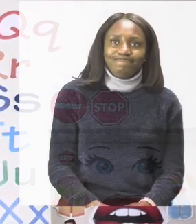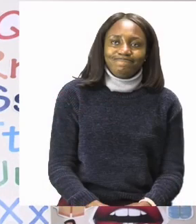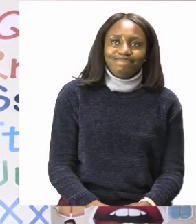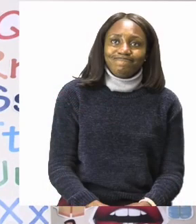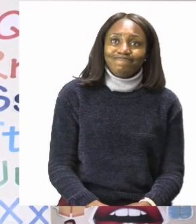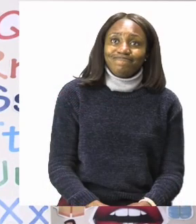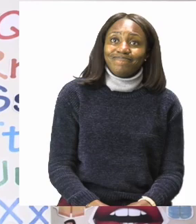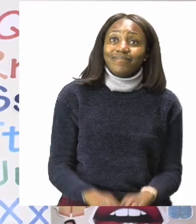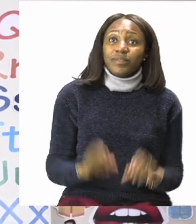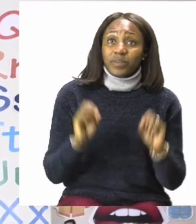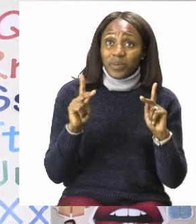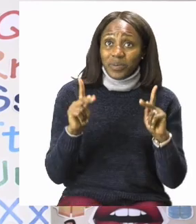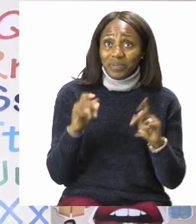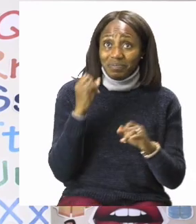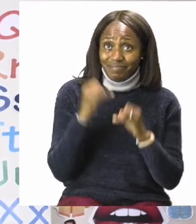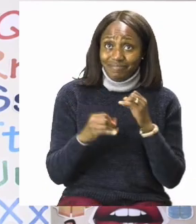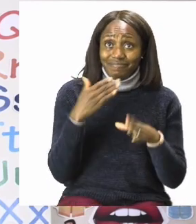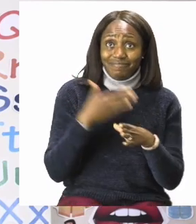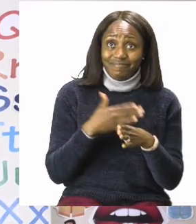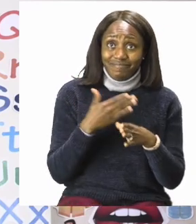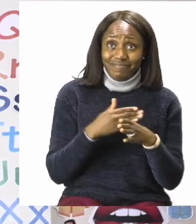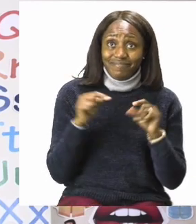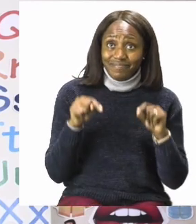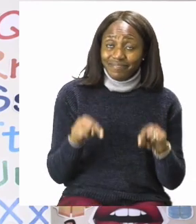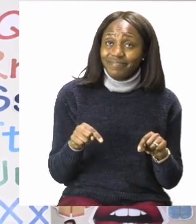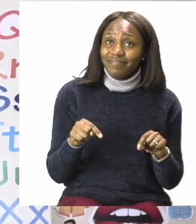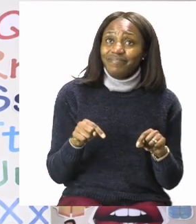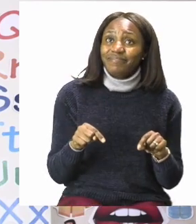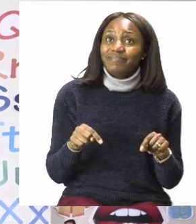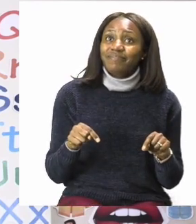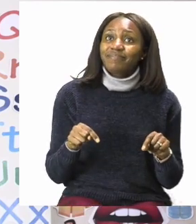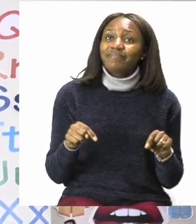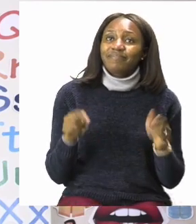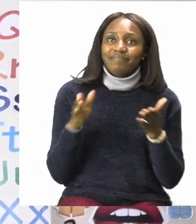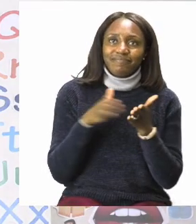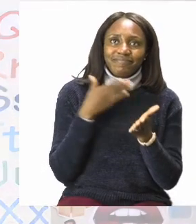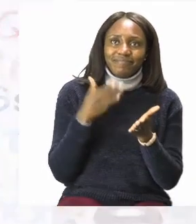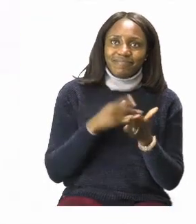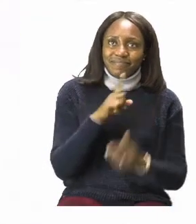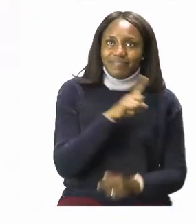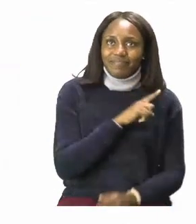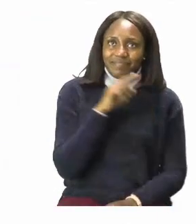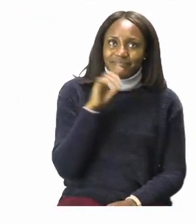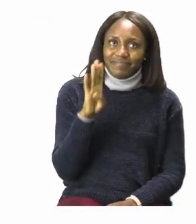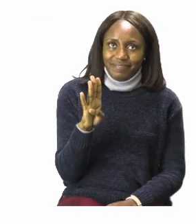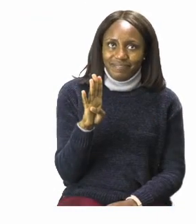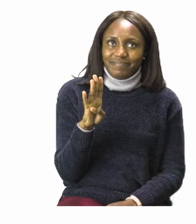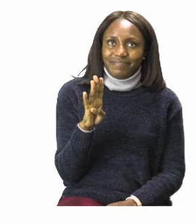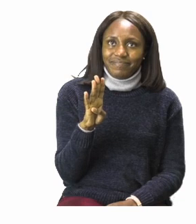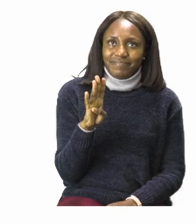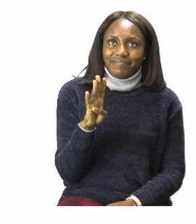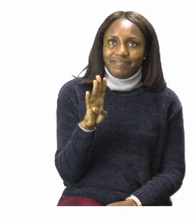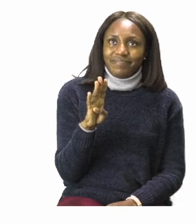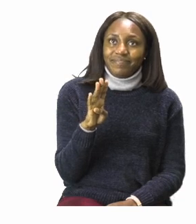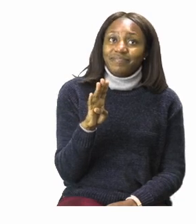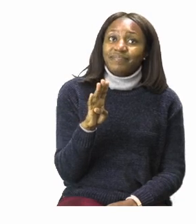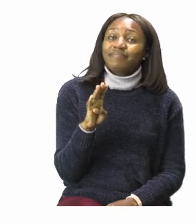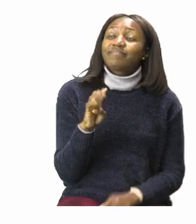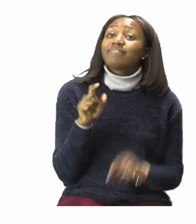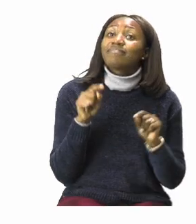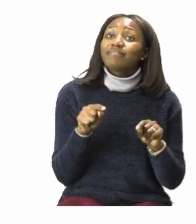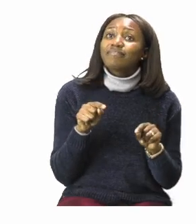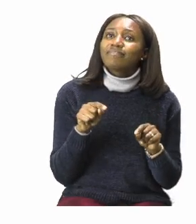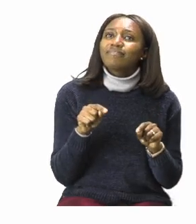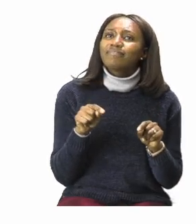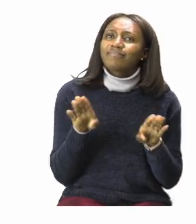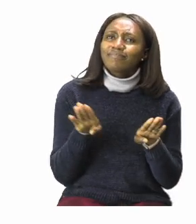For our last exercise for this lesson, boys and girls, let's now turn to page 14. On page 14, we are going to be doing